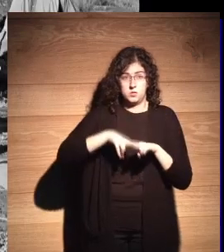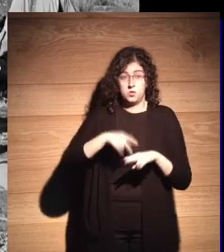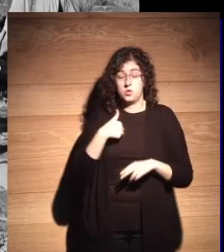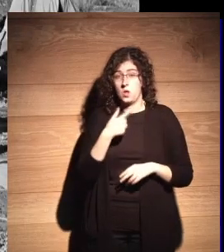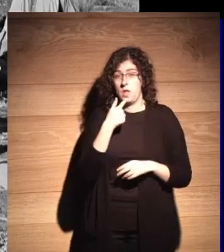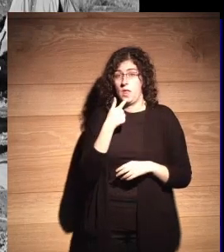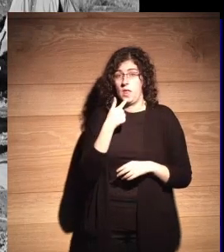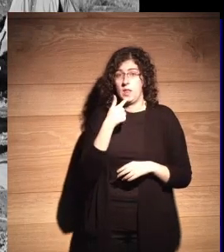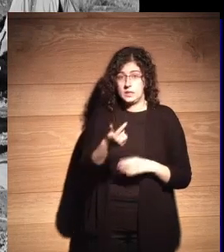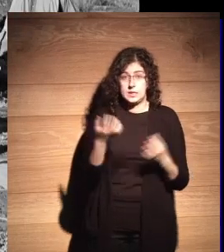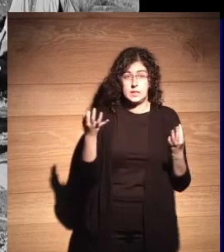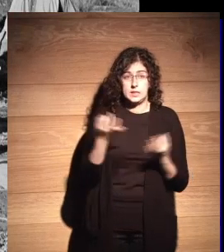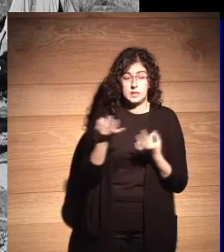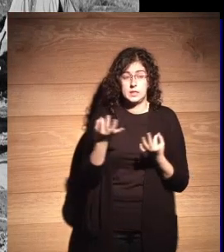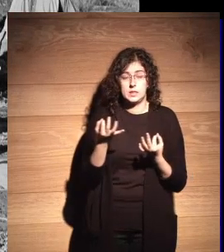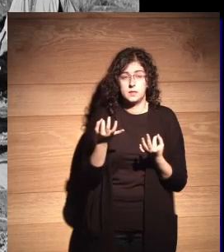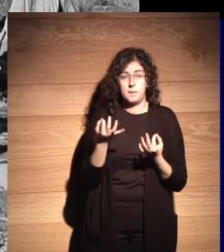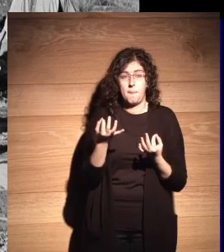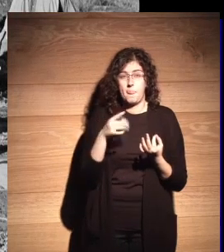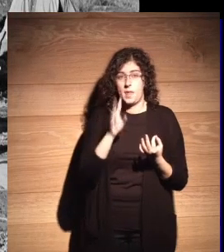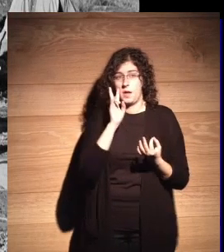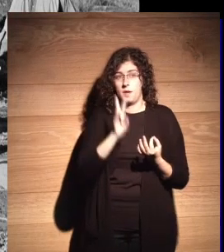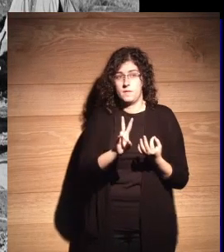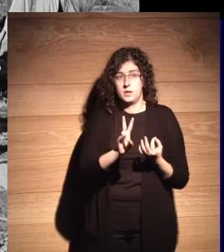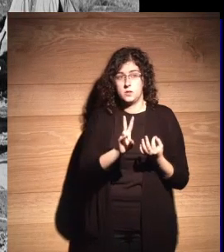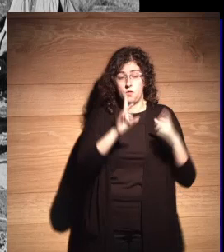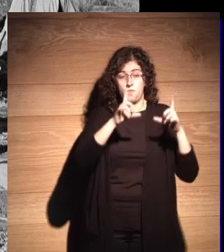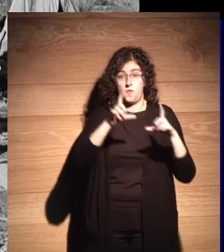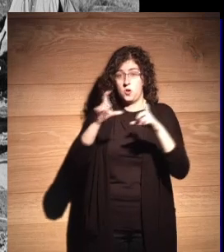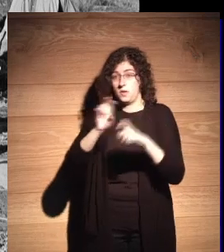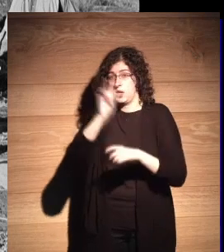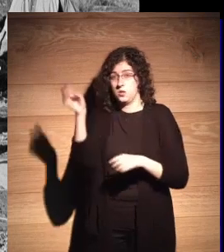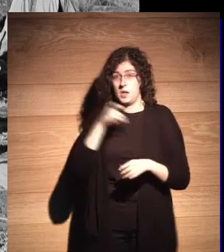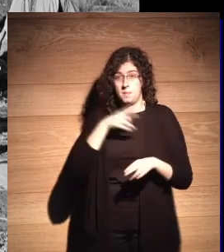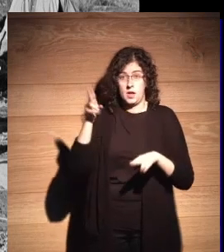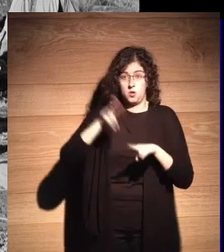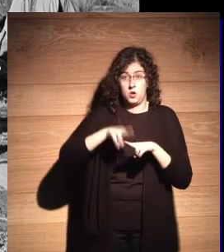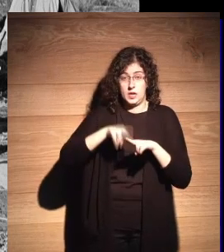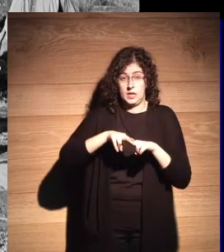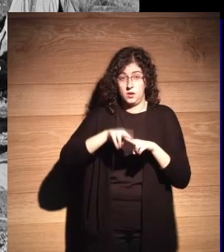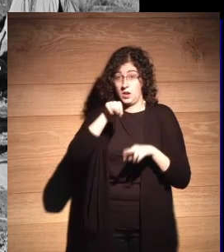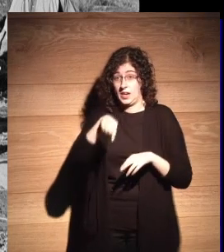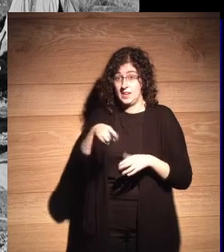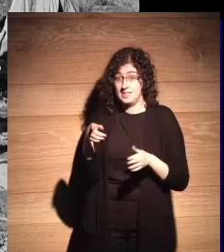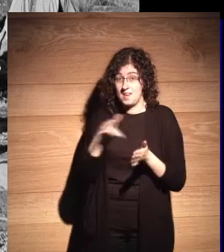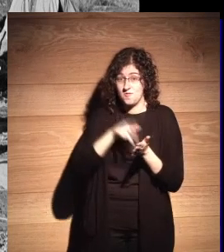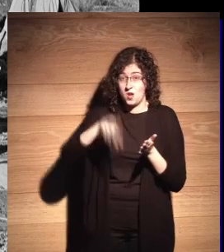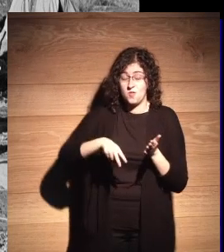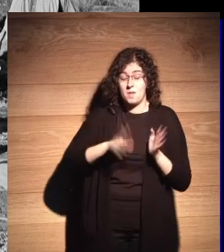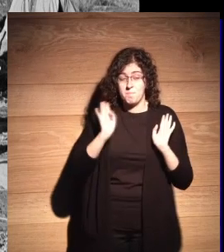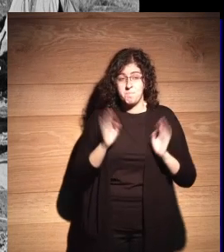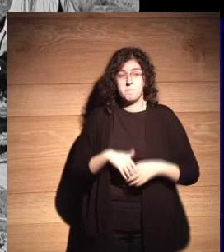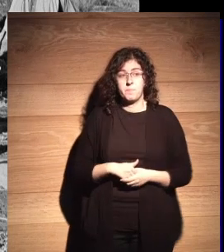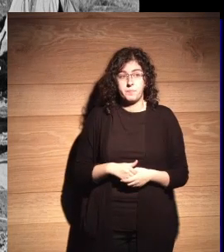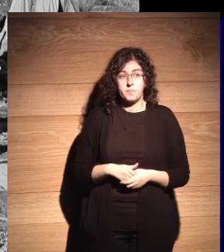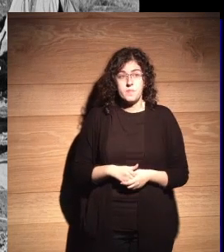pictures, black and white pictures from you. Right. Why did you decide then to have, we will see another couple of black